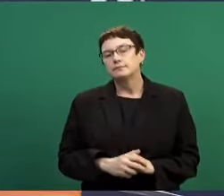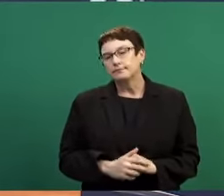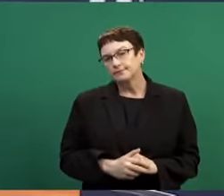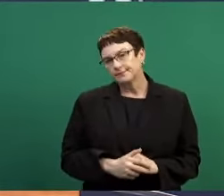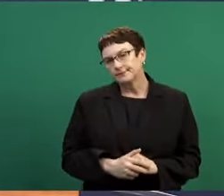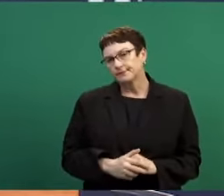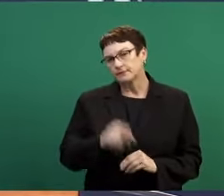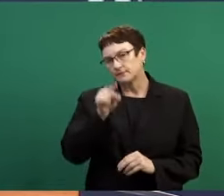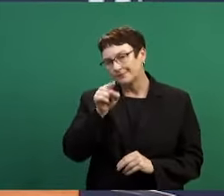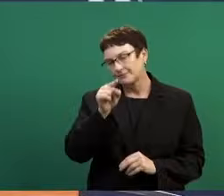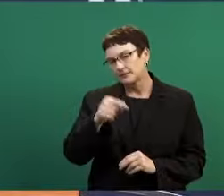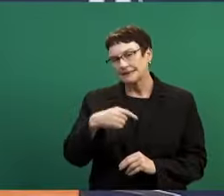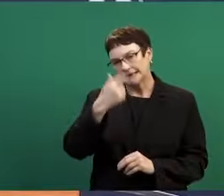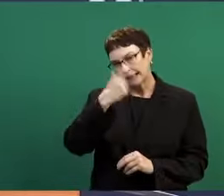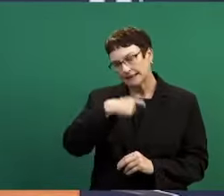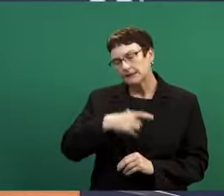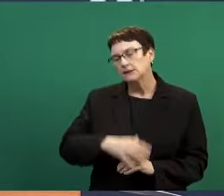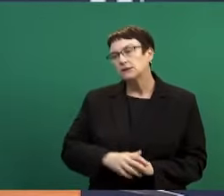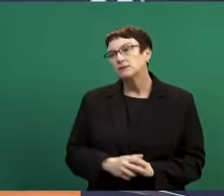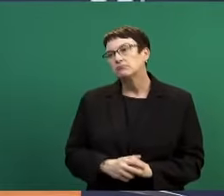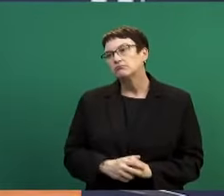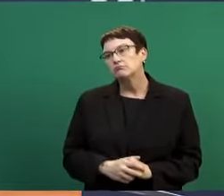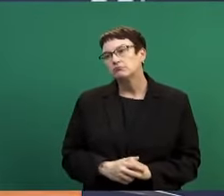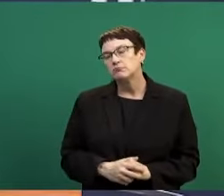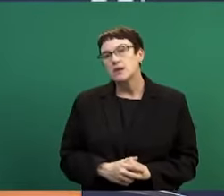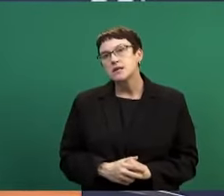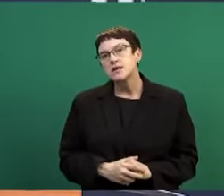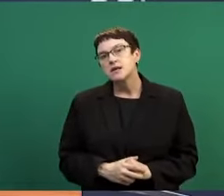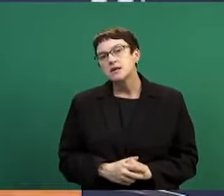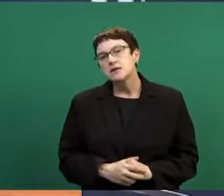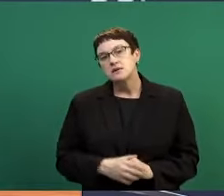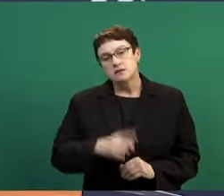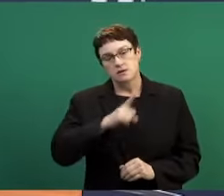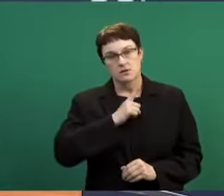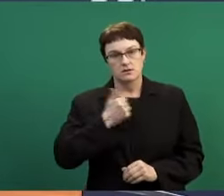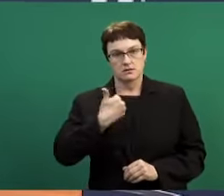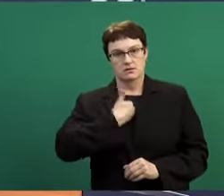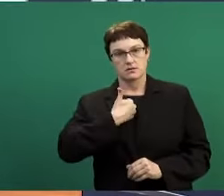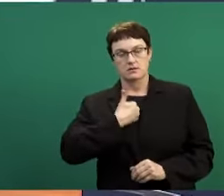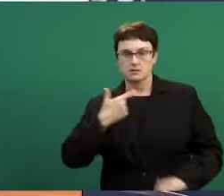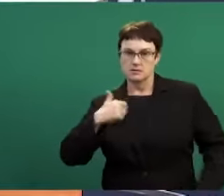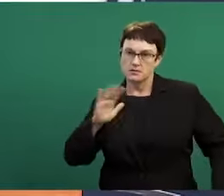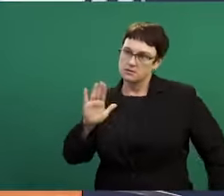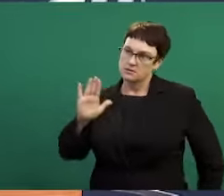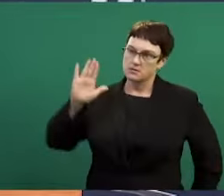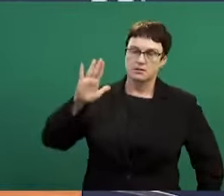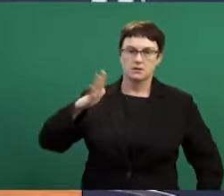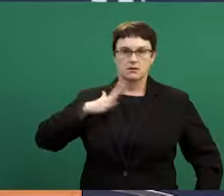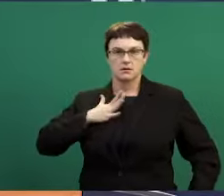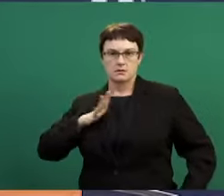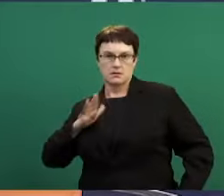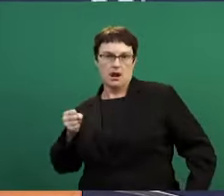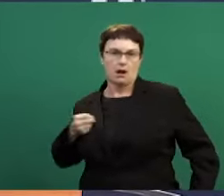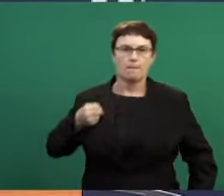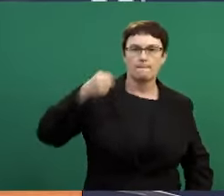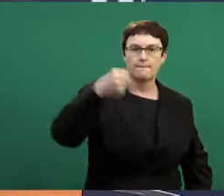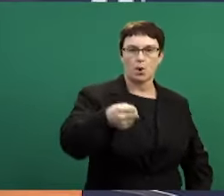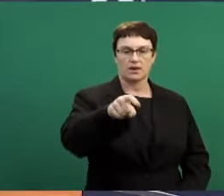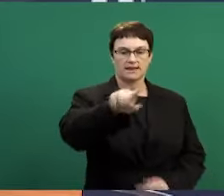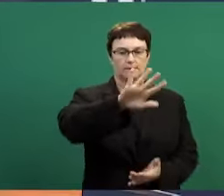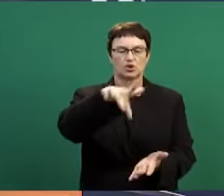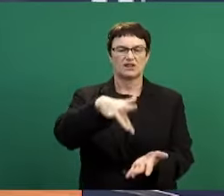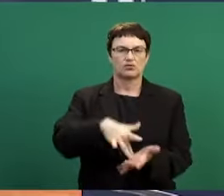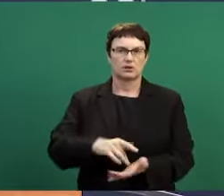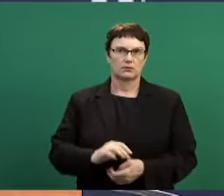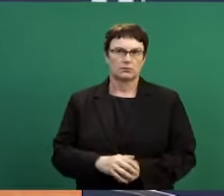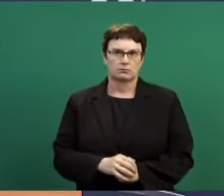we do not appoint ourselves into positions. And times come when your